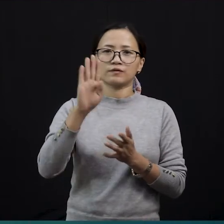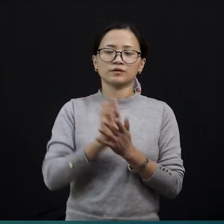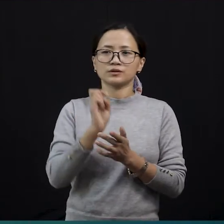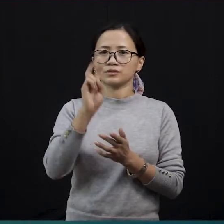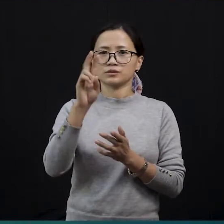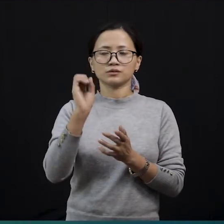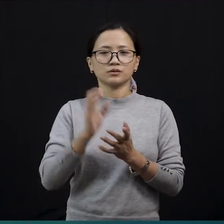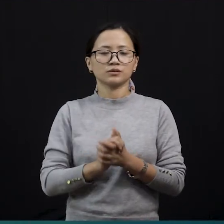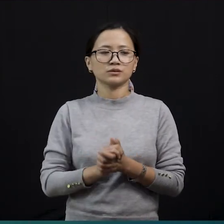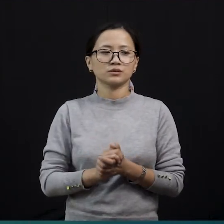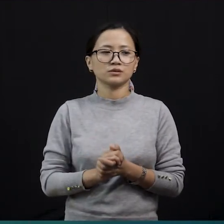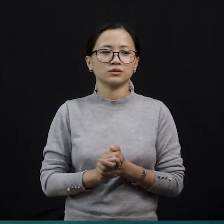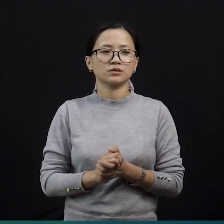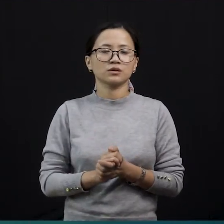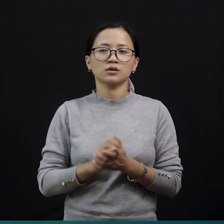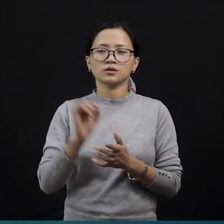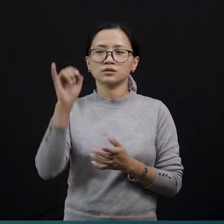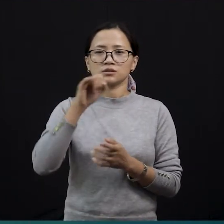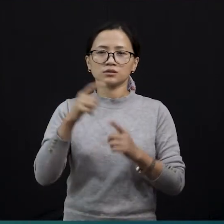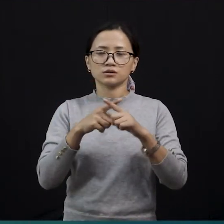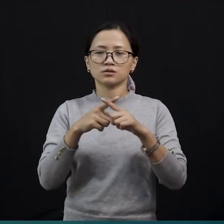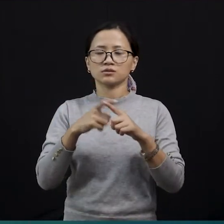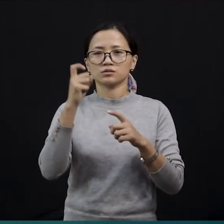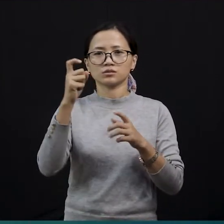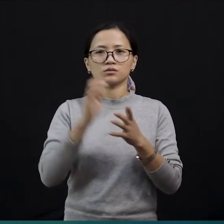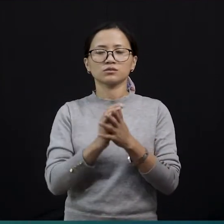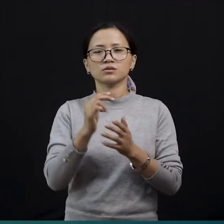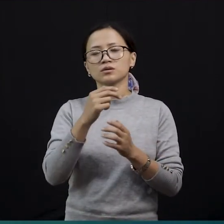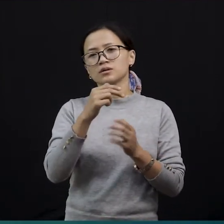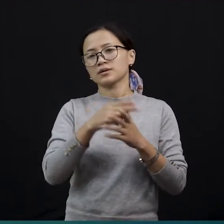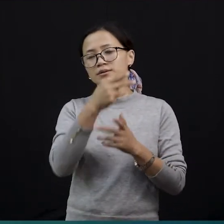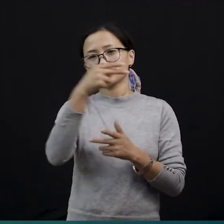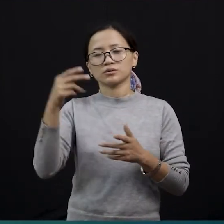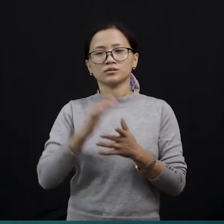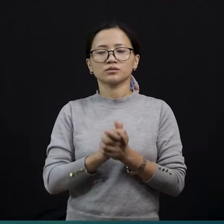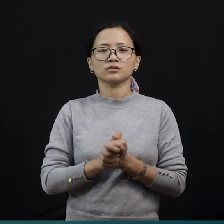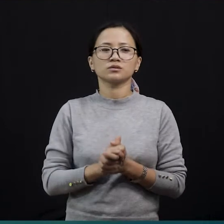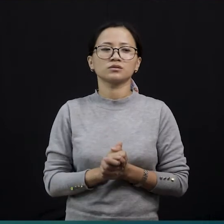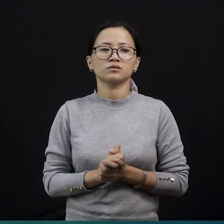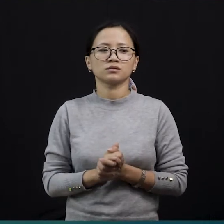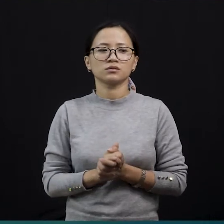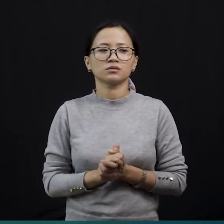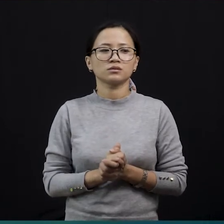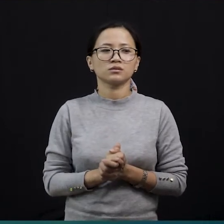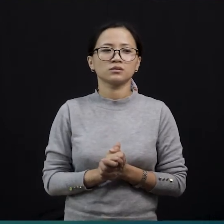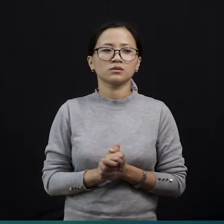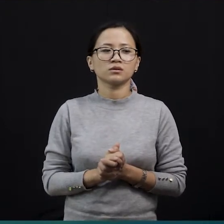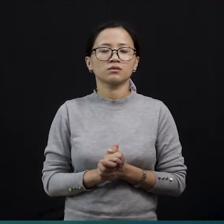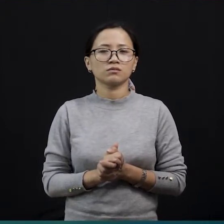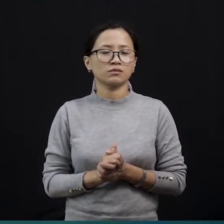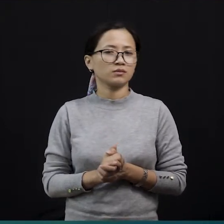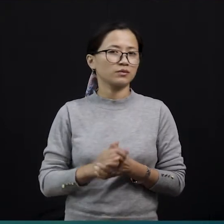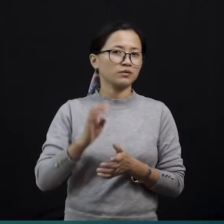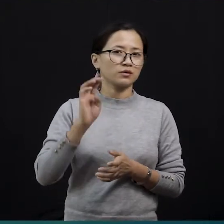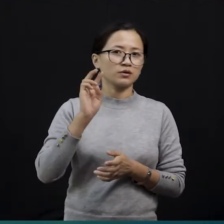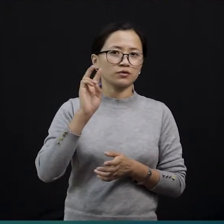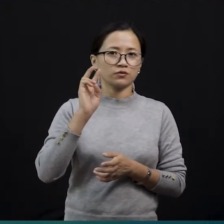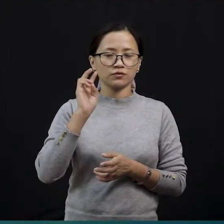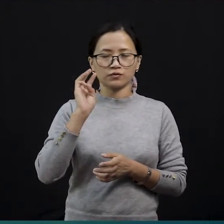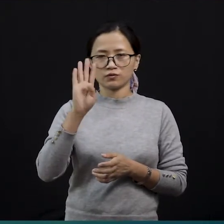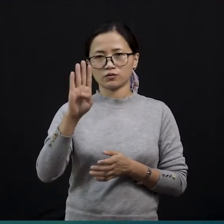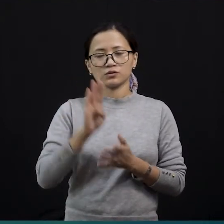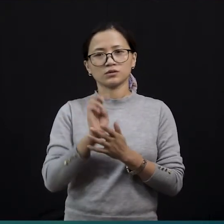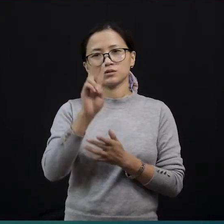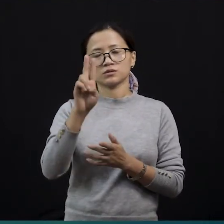we know that 6 into 7s are equal to how much, children? How much it is? 42. Am